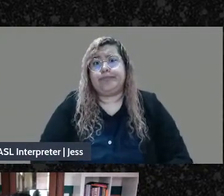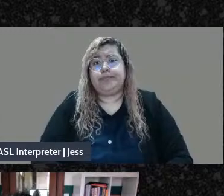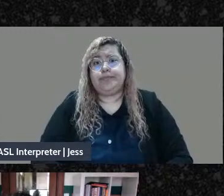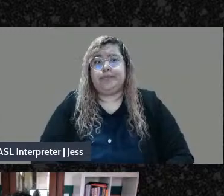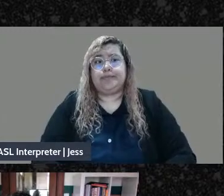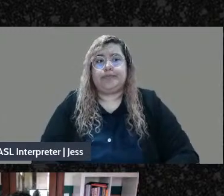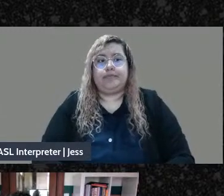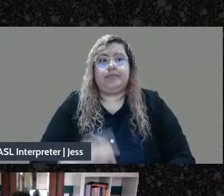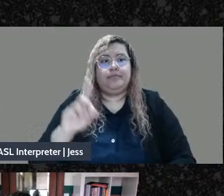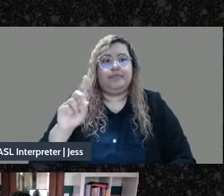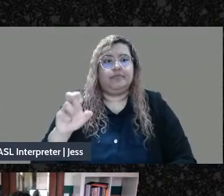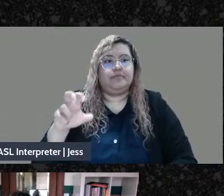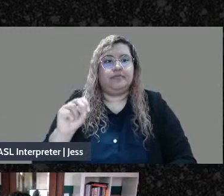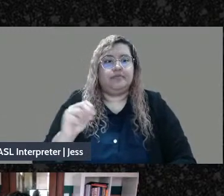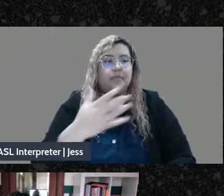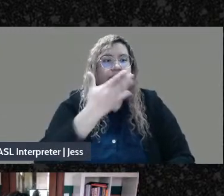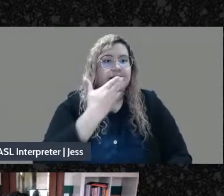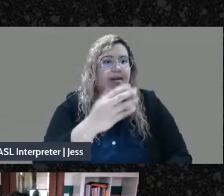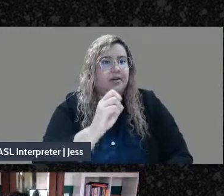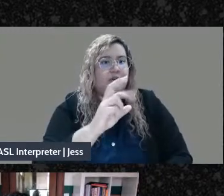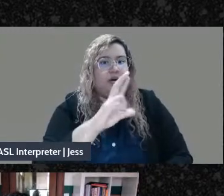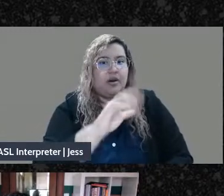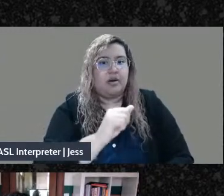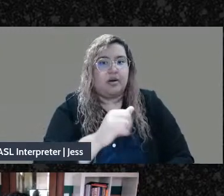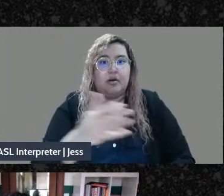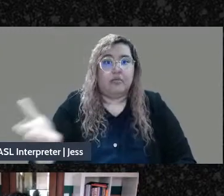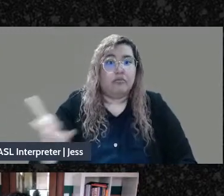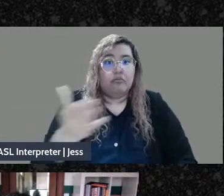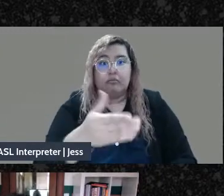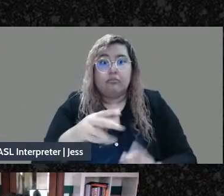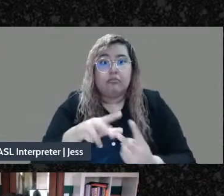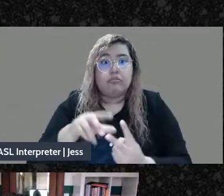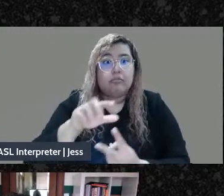Thank you so much, Erica. Angelica, Andrea, you want to jump in?